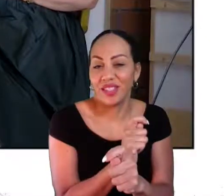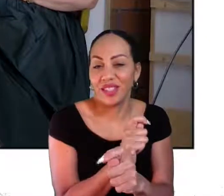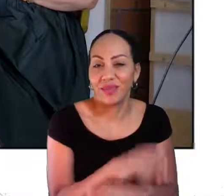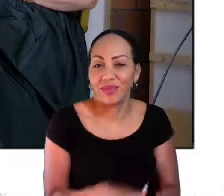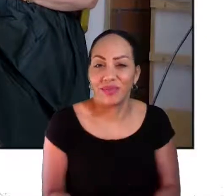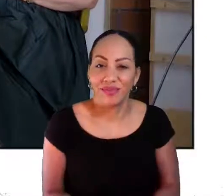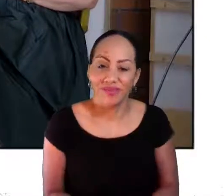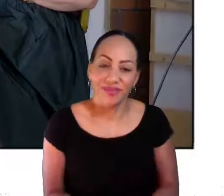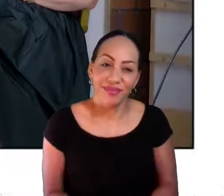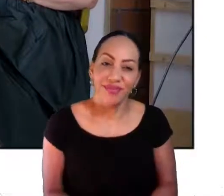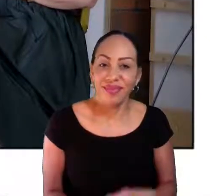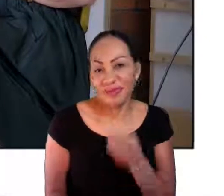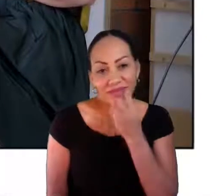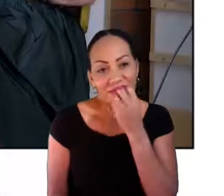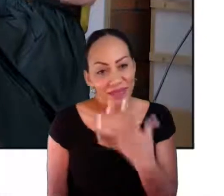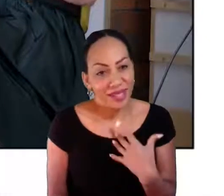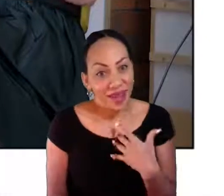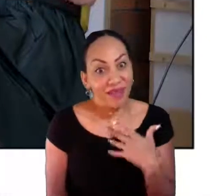bit of work to start with.